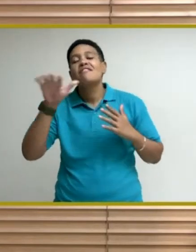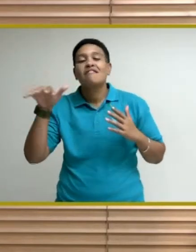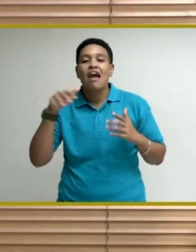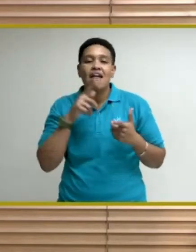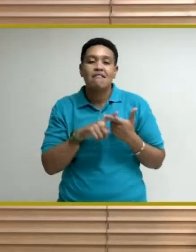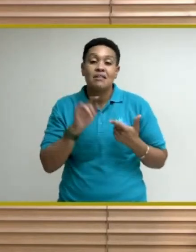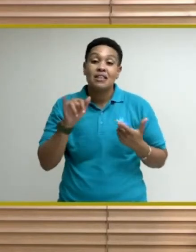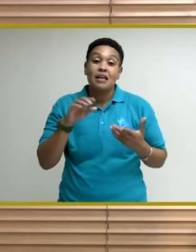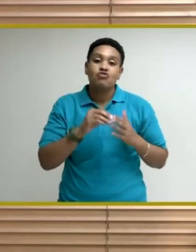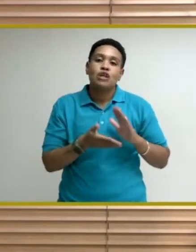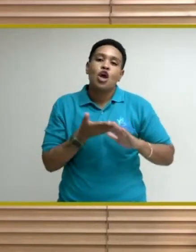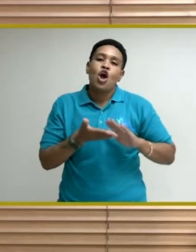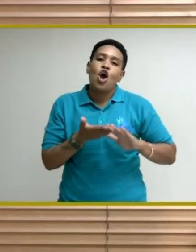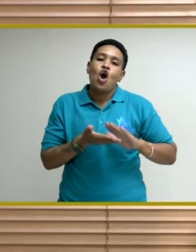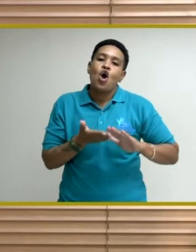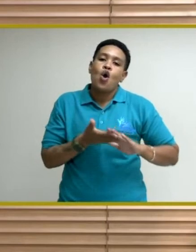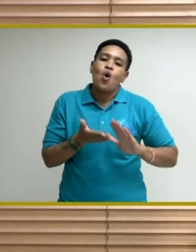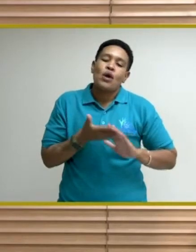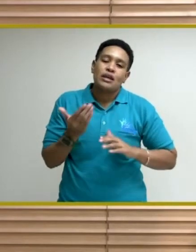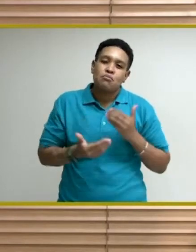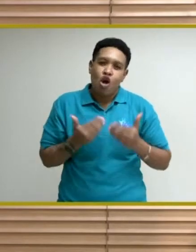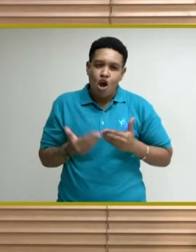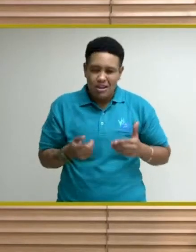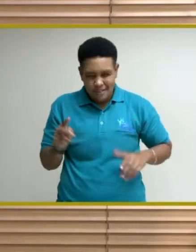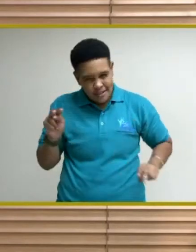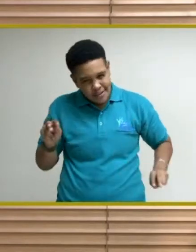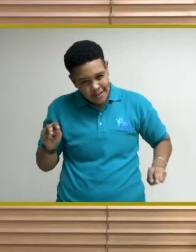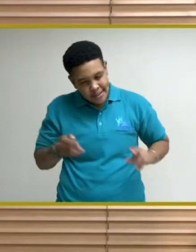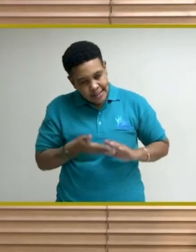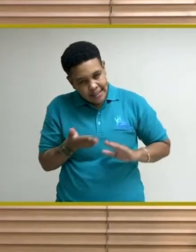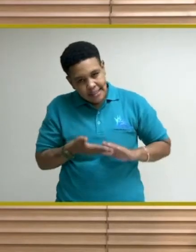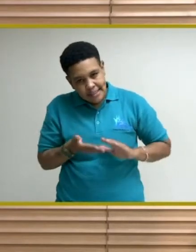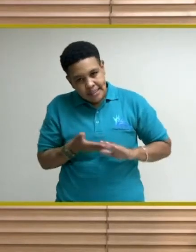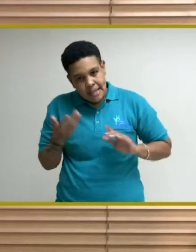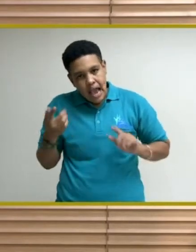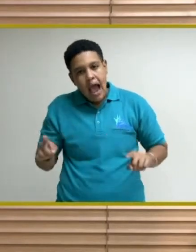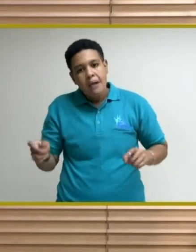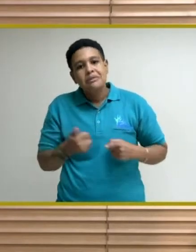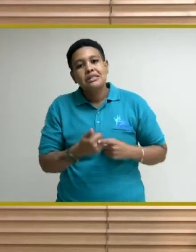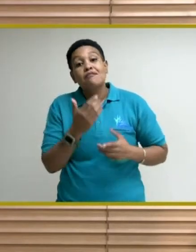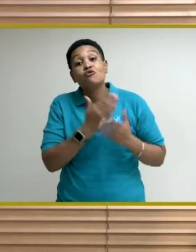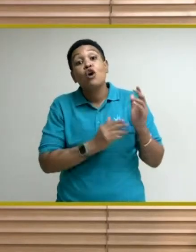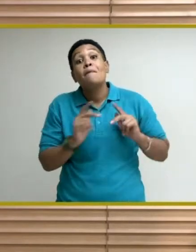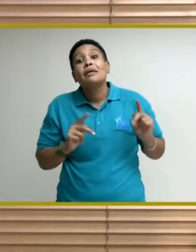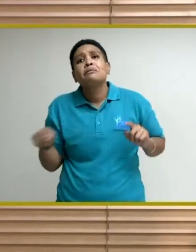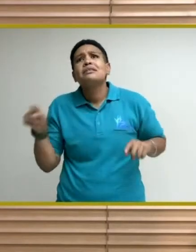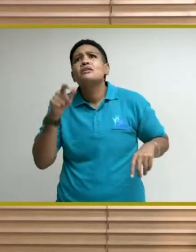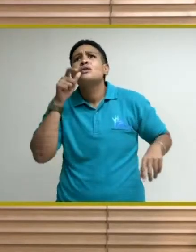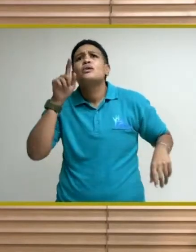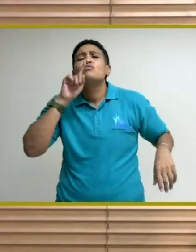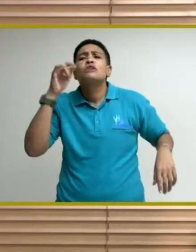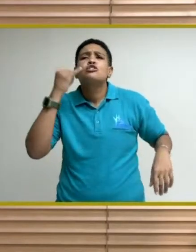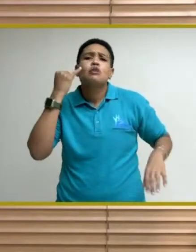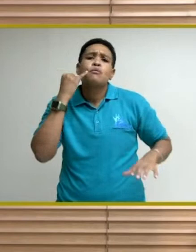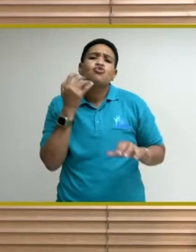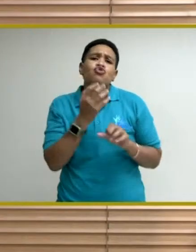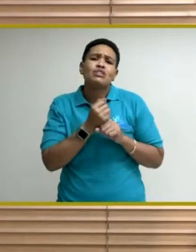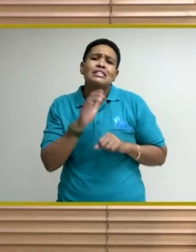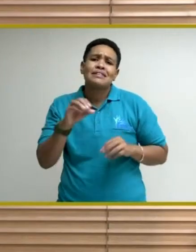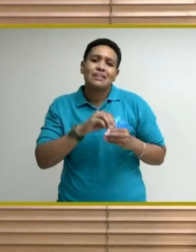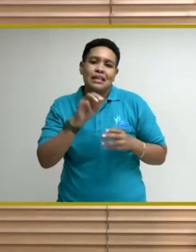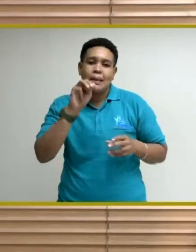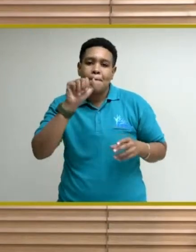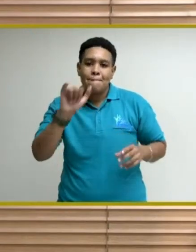28,355, and that is an ongoing process. There are some persons who were due to receive in